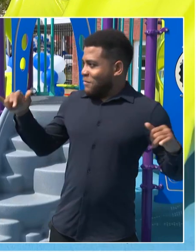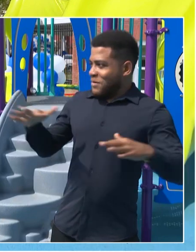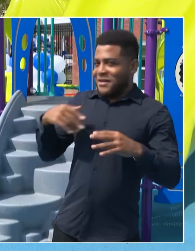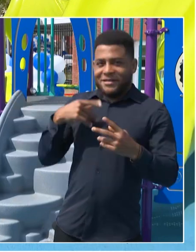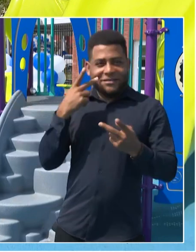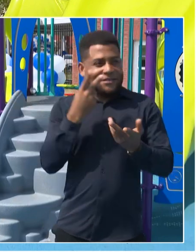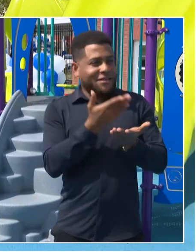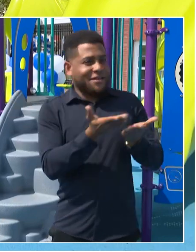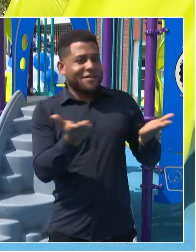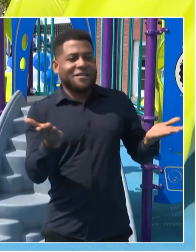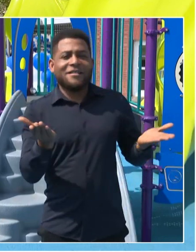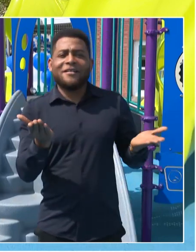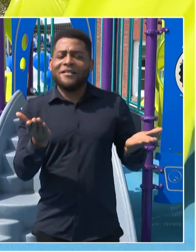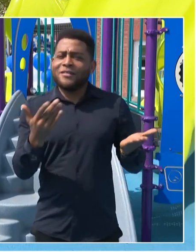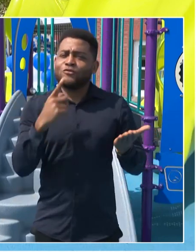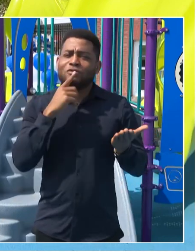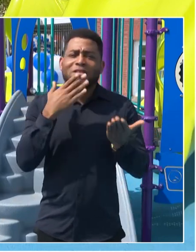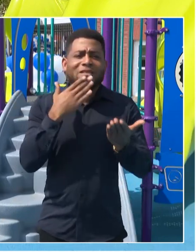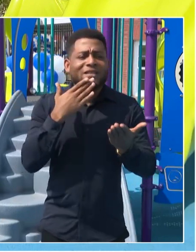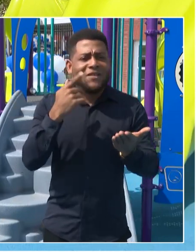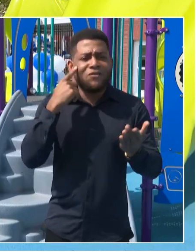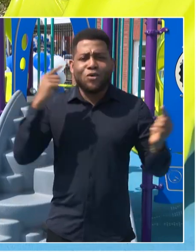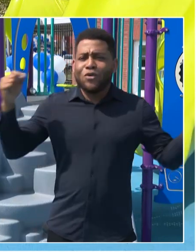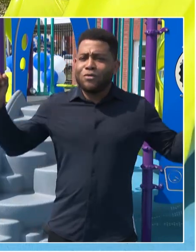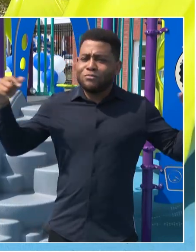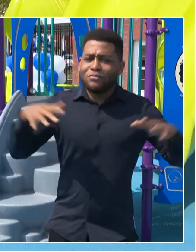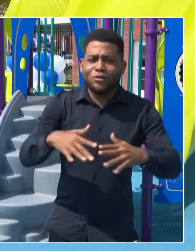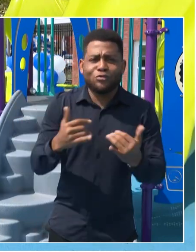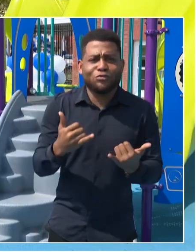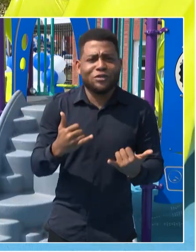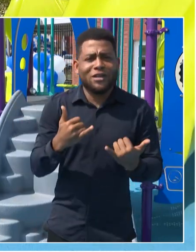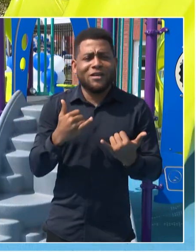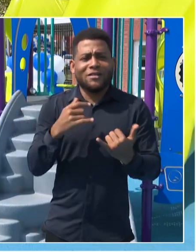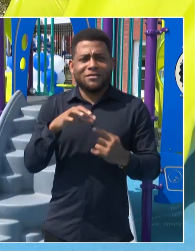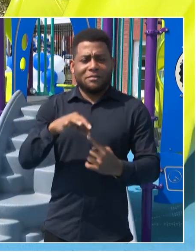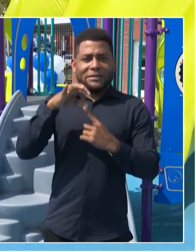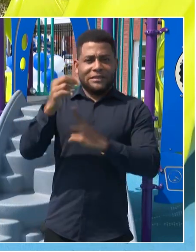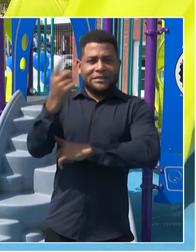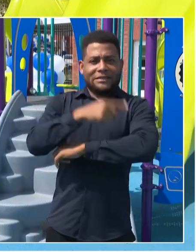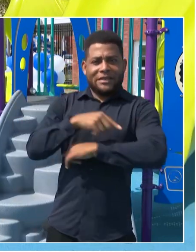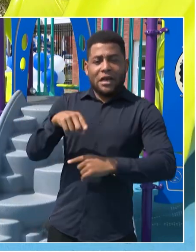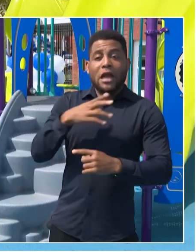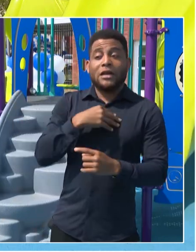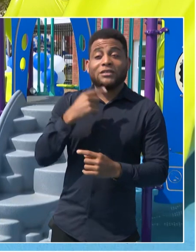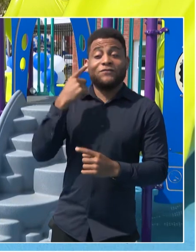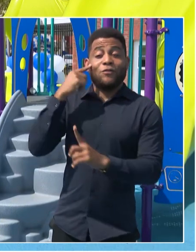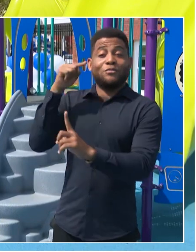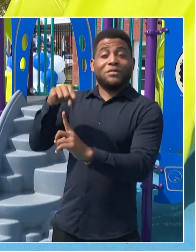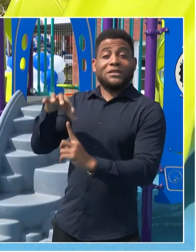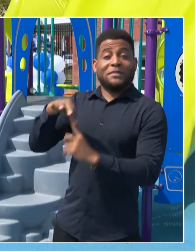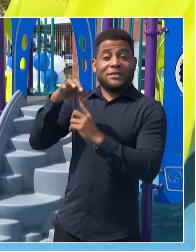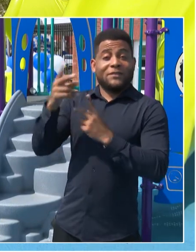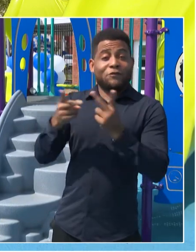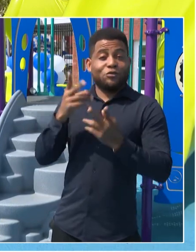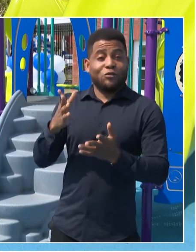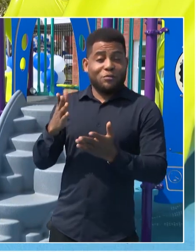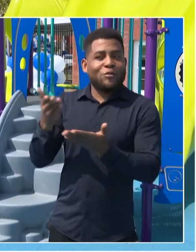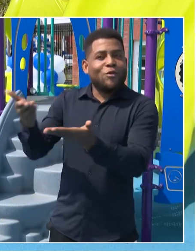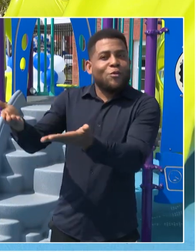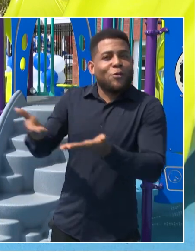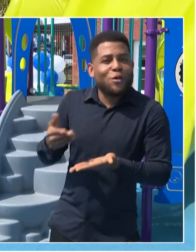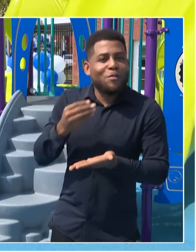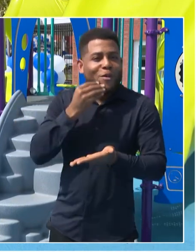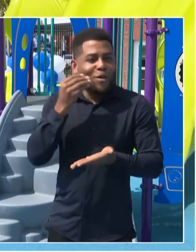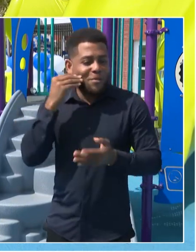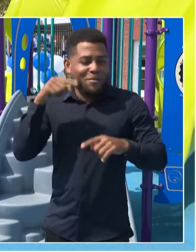us on this really incredible day. To our special guests, we do welcome you to the home of the mighty Minor Bears and have a little t-shirt to commemorate